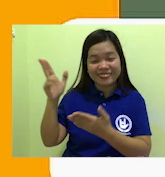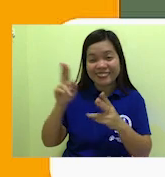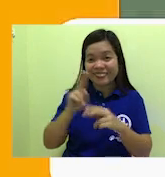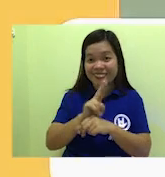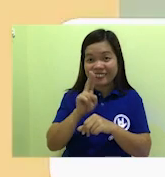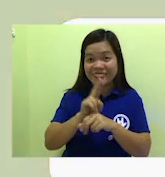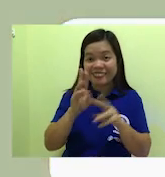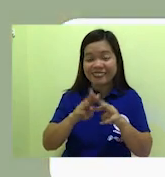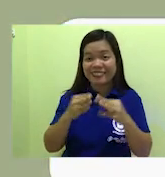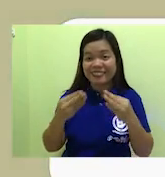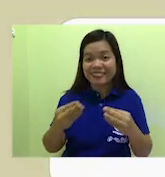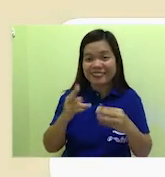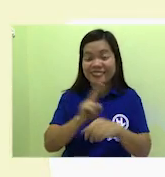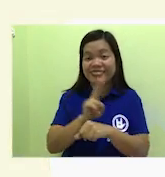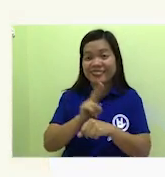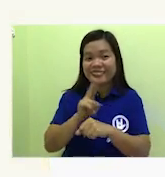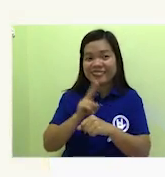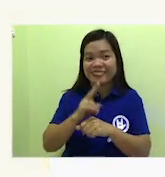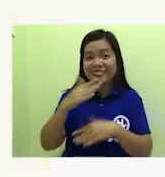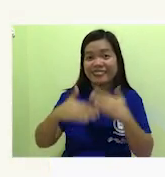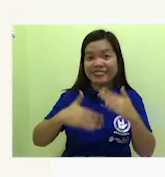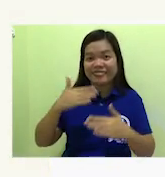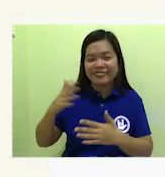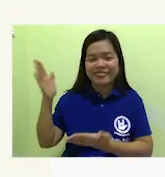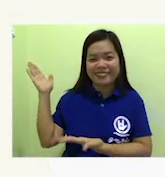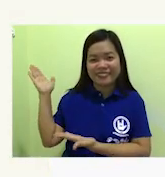Here are the references used in this episode.